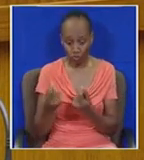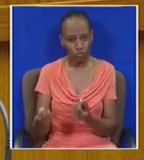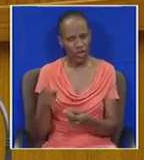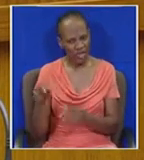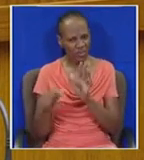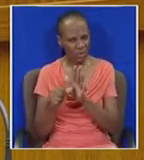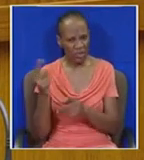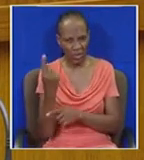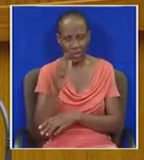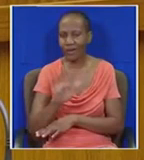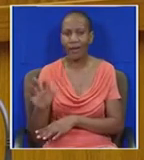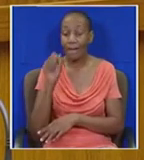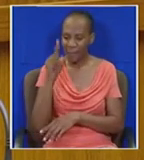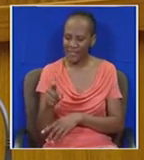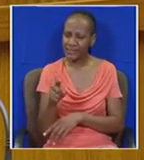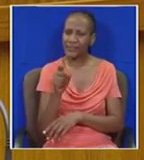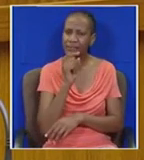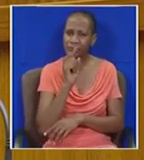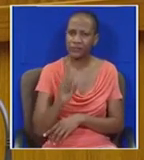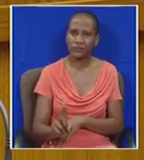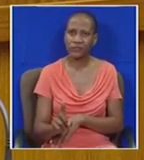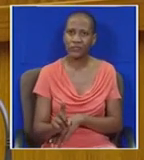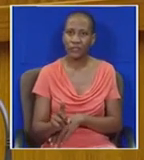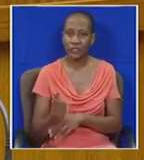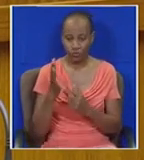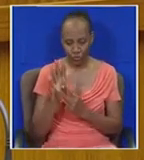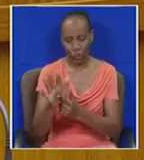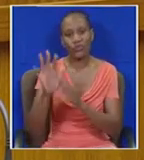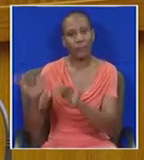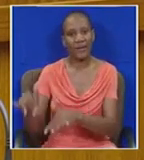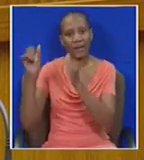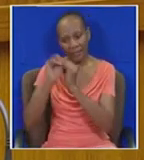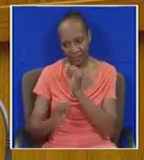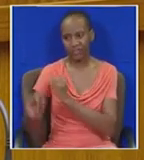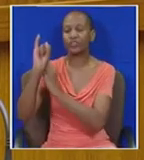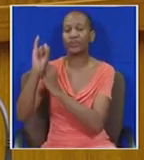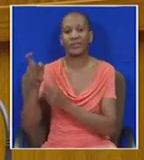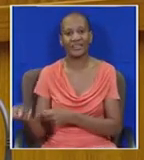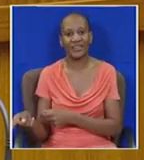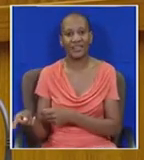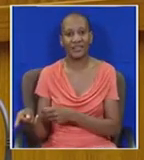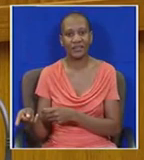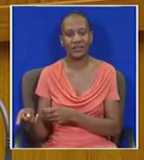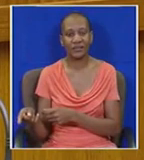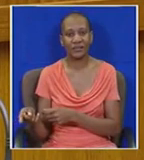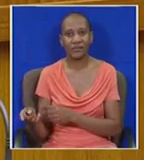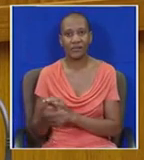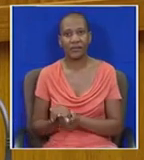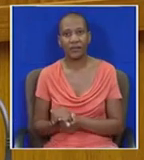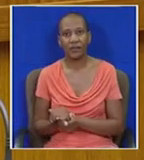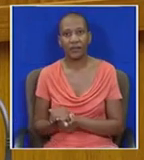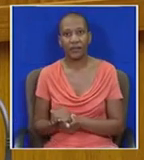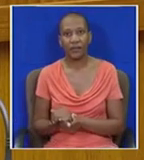however, speak to the total and complete independence of Parliament as a separate arm of state.